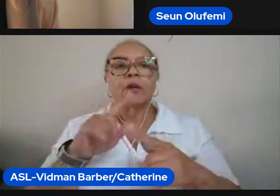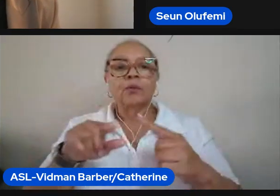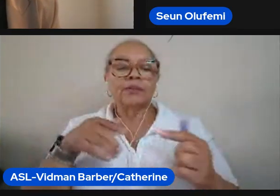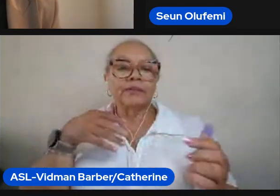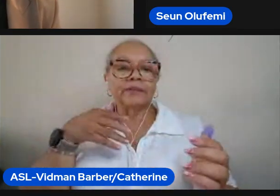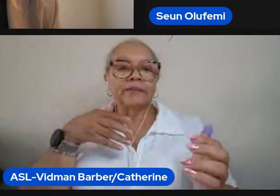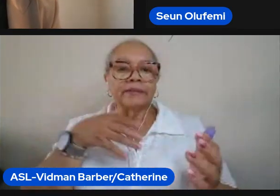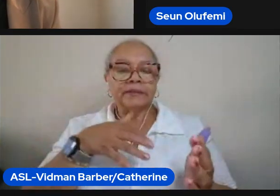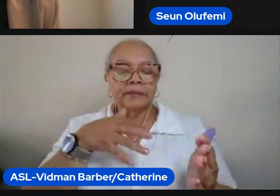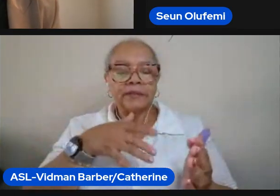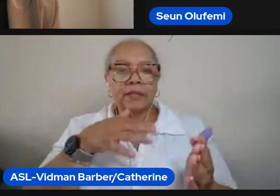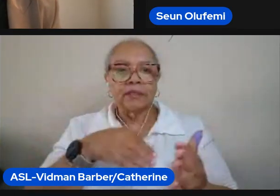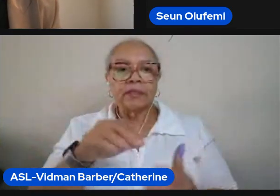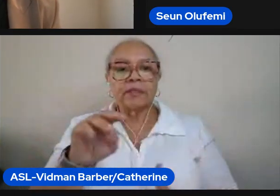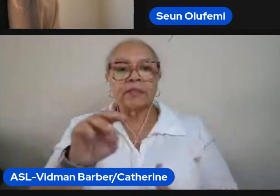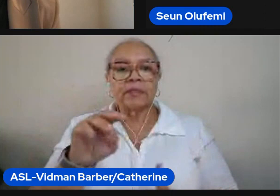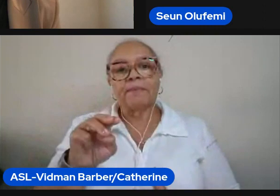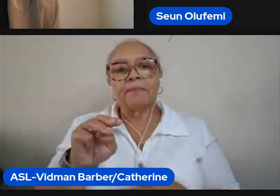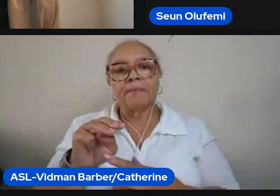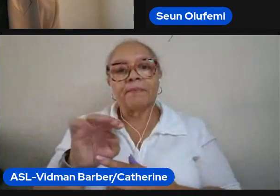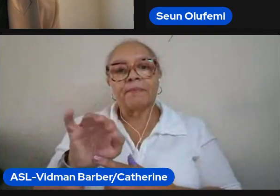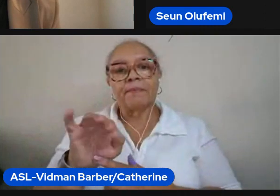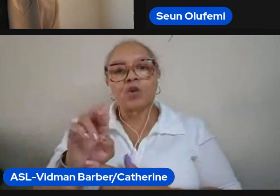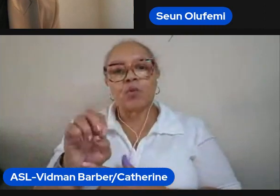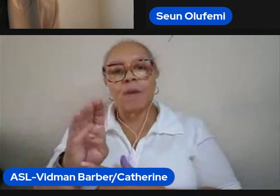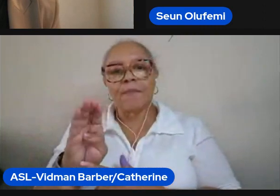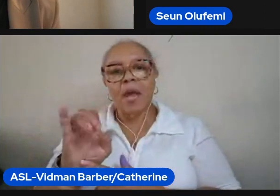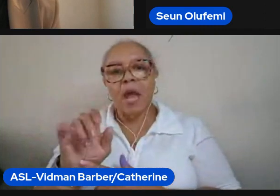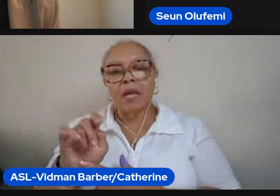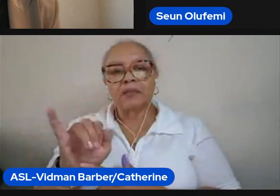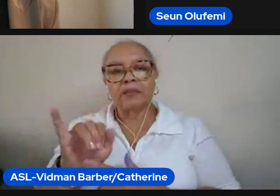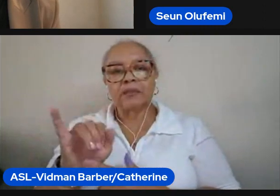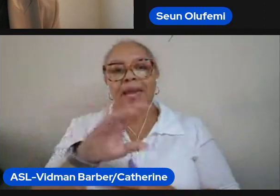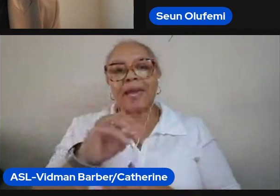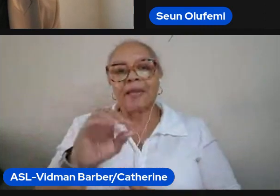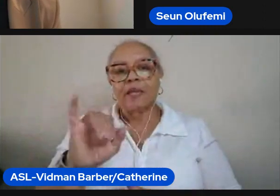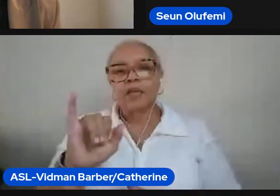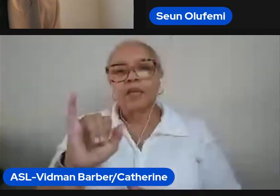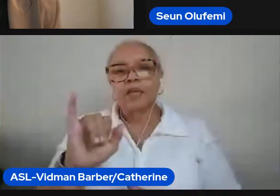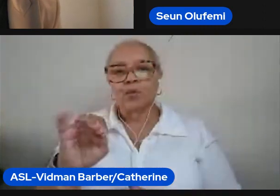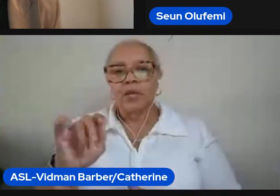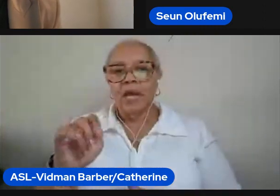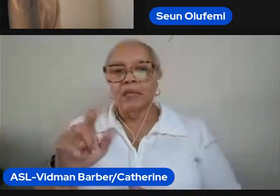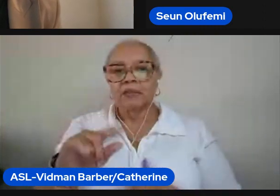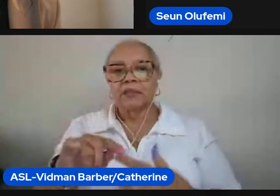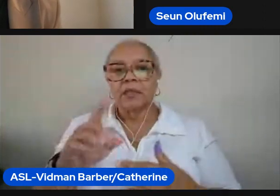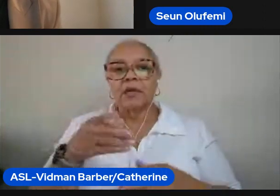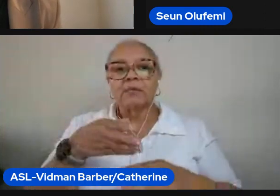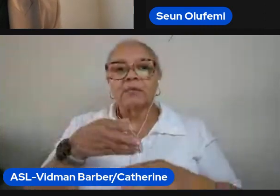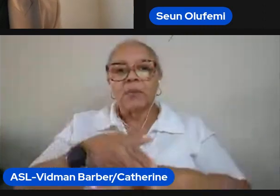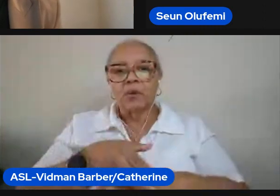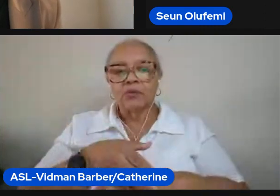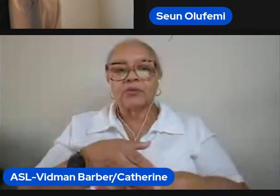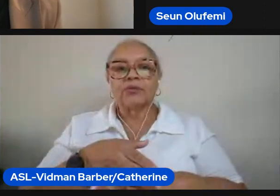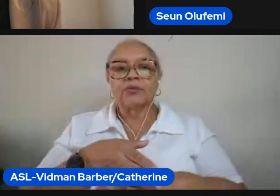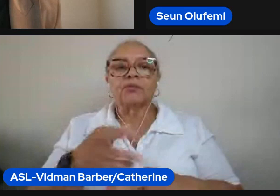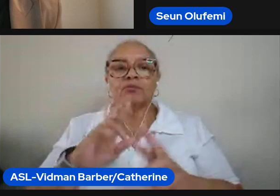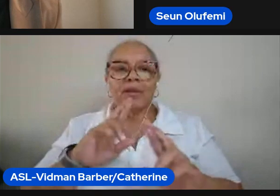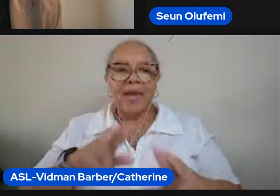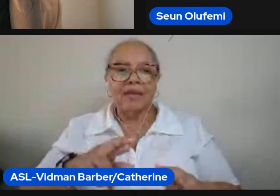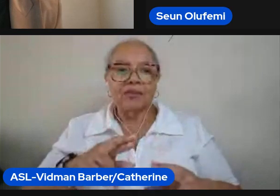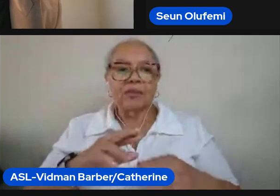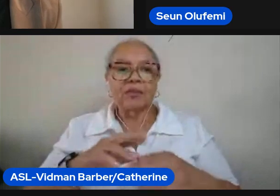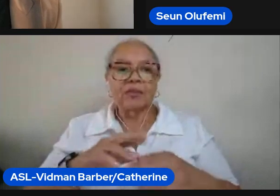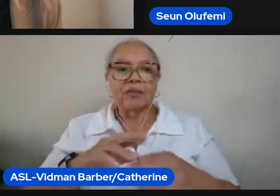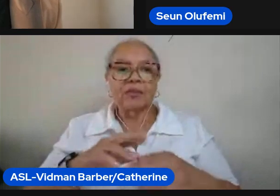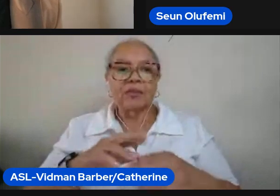studies microbiology and immunology in the context of host pathogen interactions. Earlier this year,